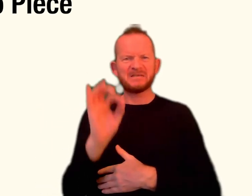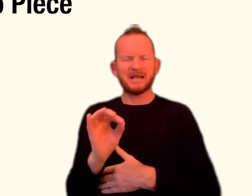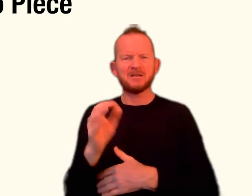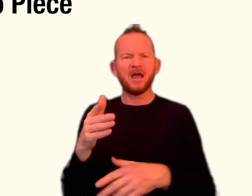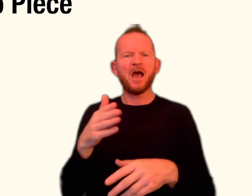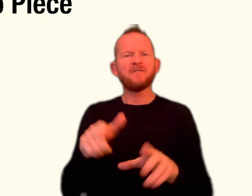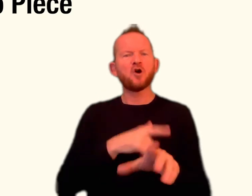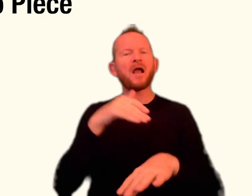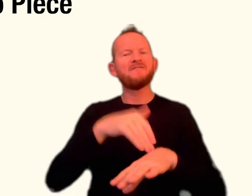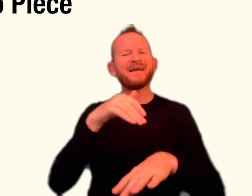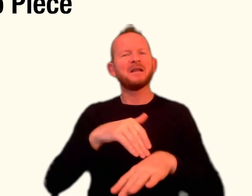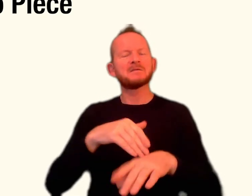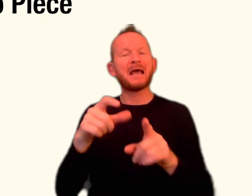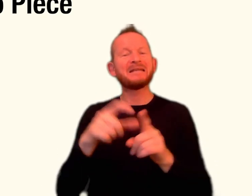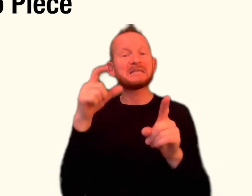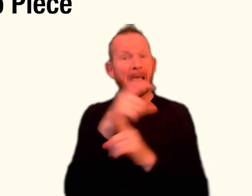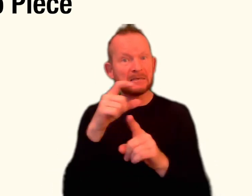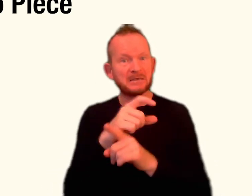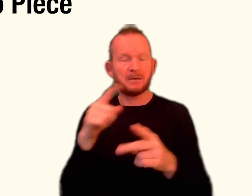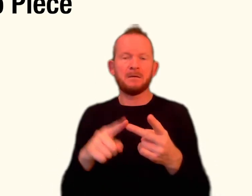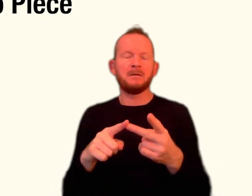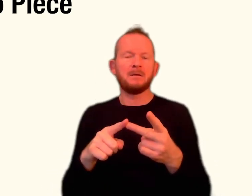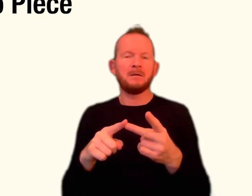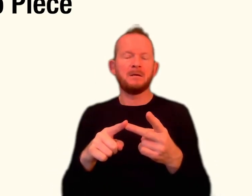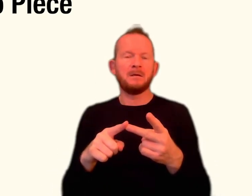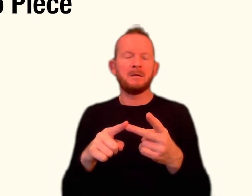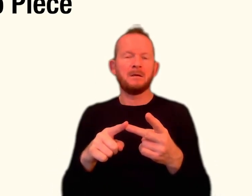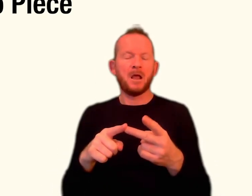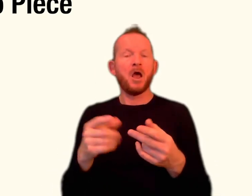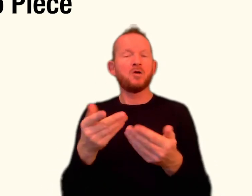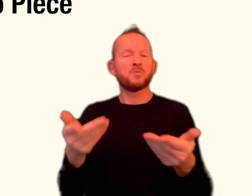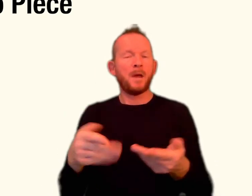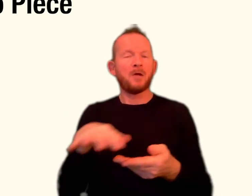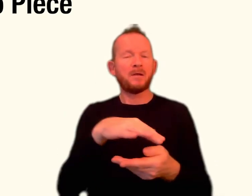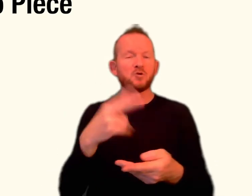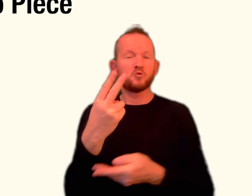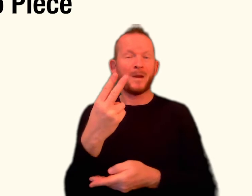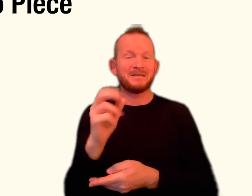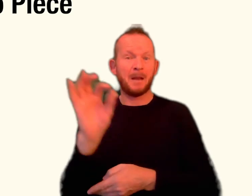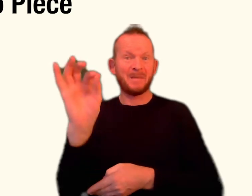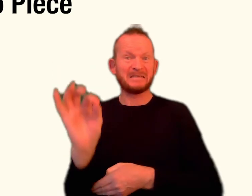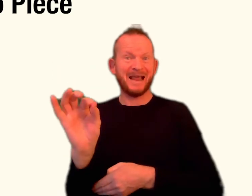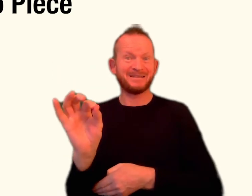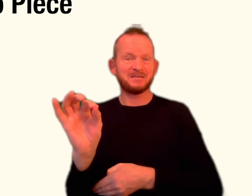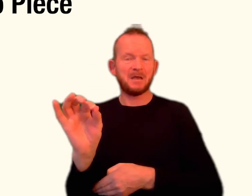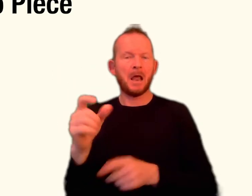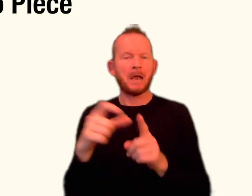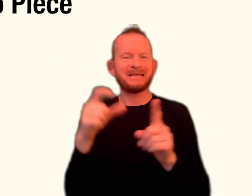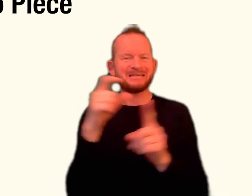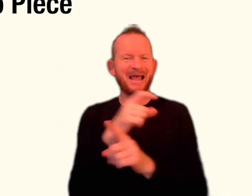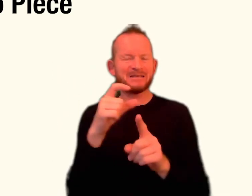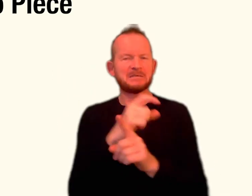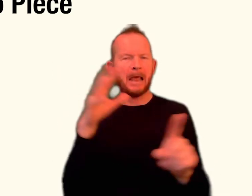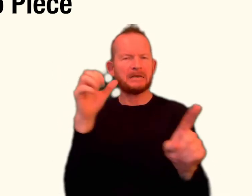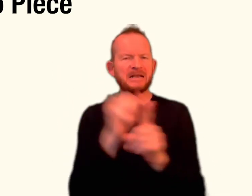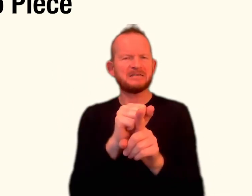offenders are dyslexics. We find that somewhere around 20% of dyslexics are